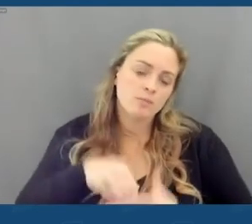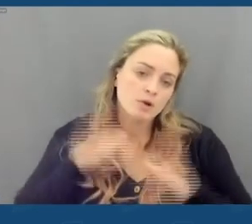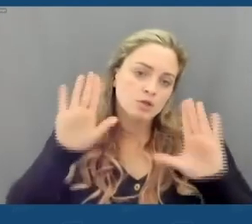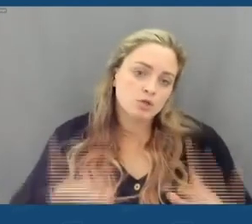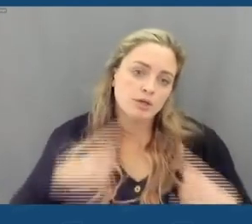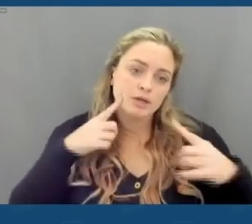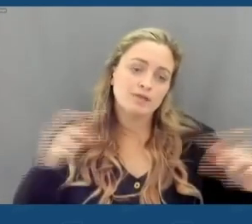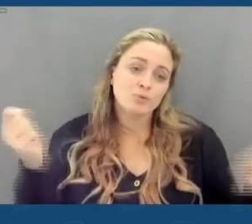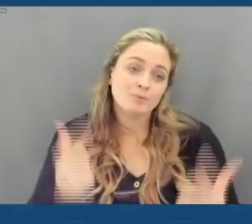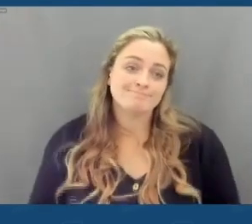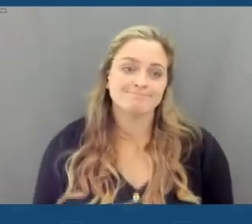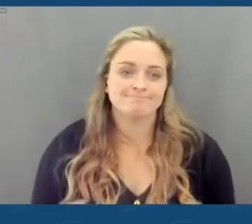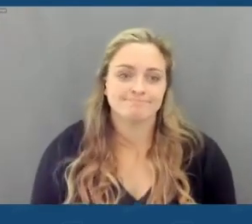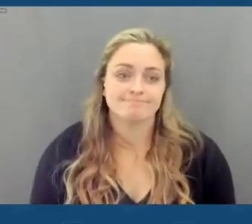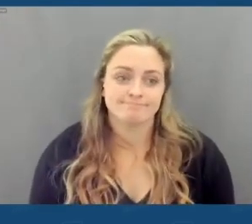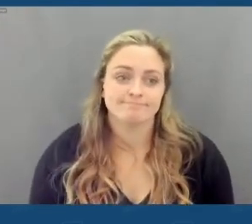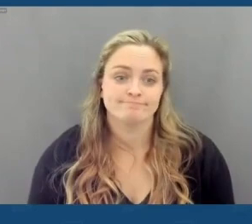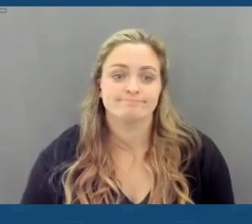everyone.